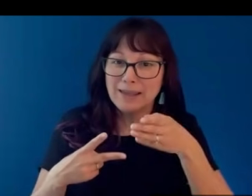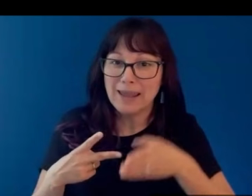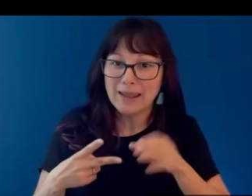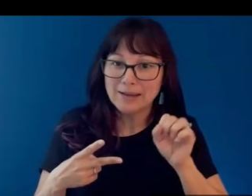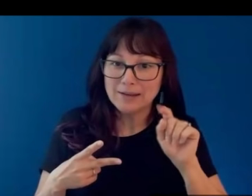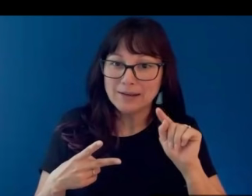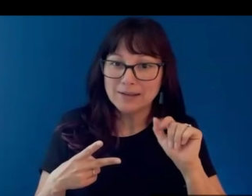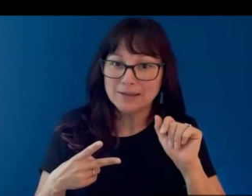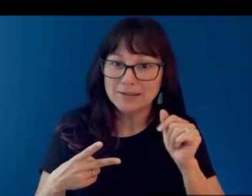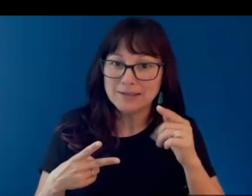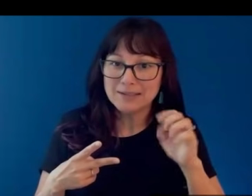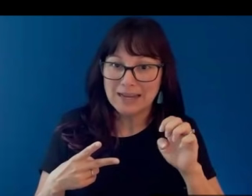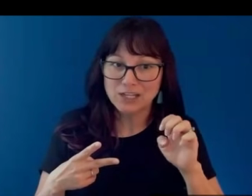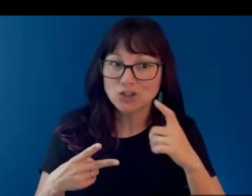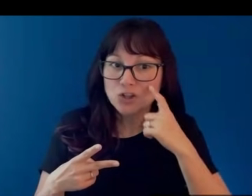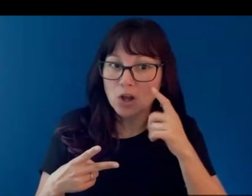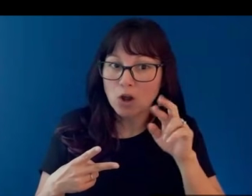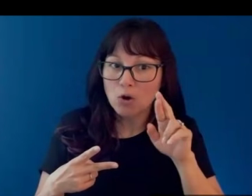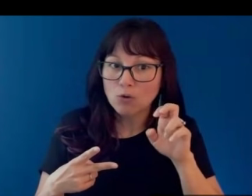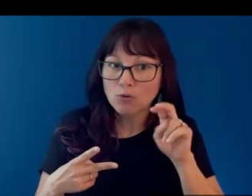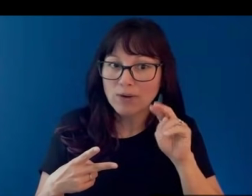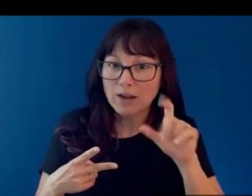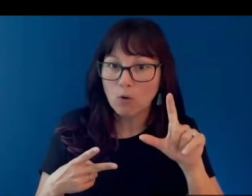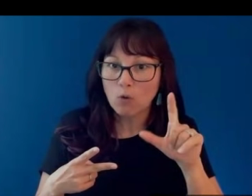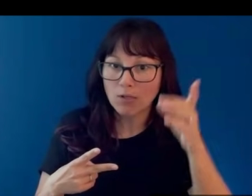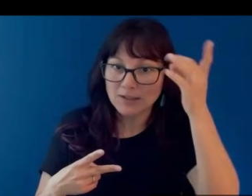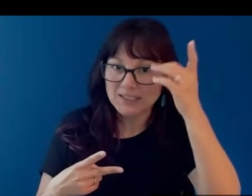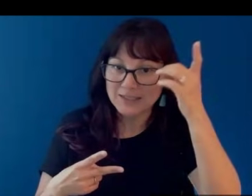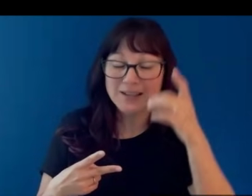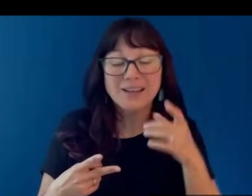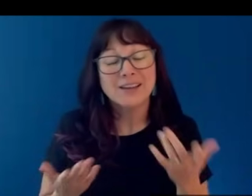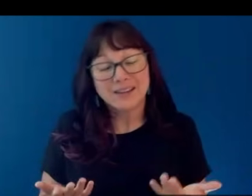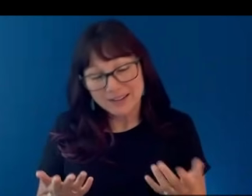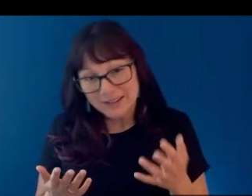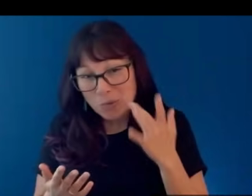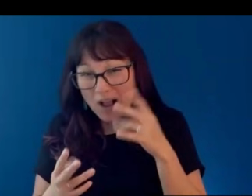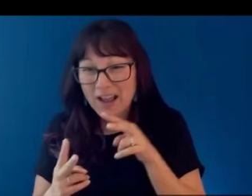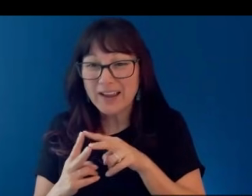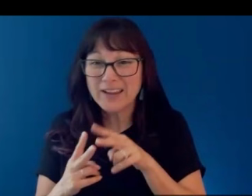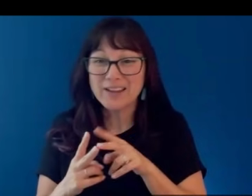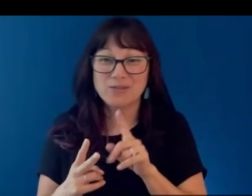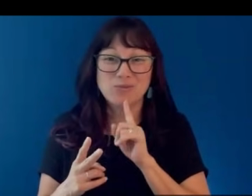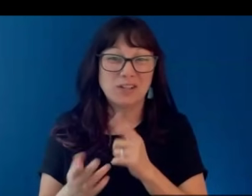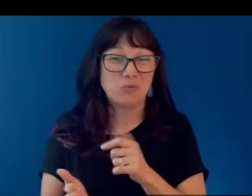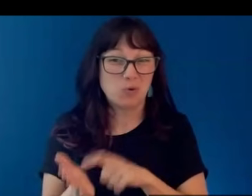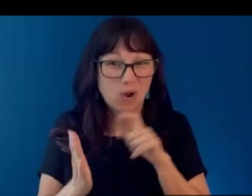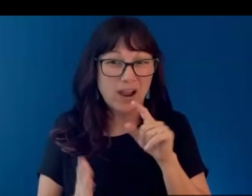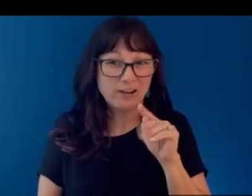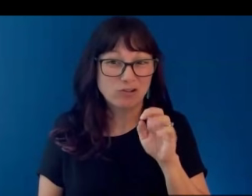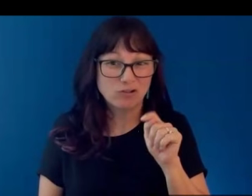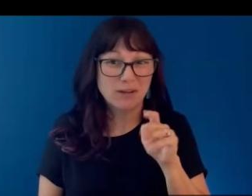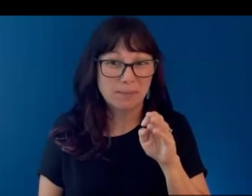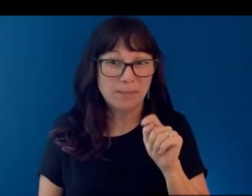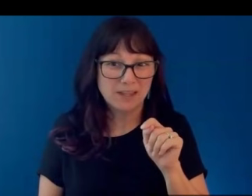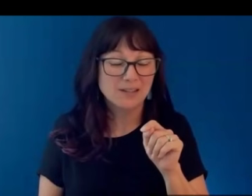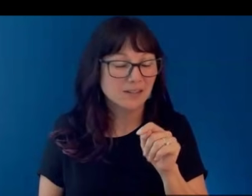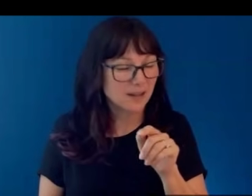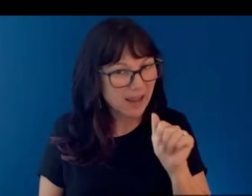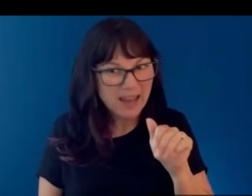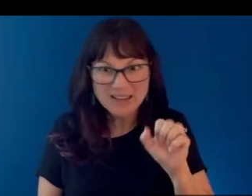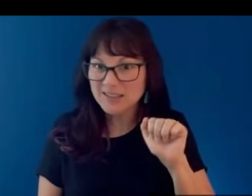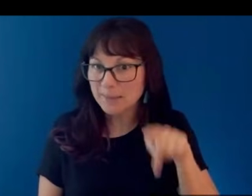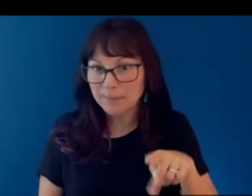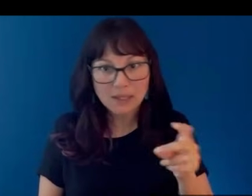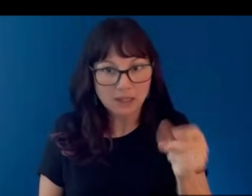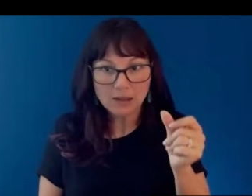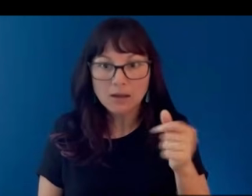these disabilities really require treatment as soon as possible. I think there's probably more that can fit into this